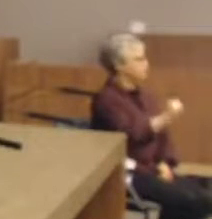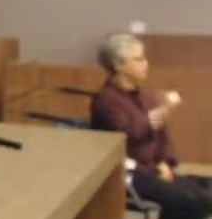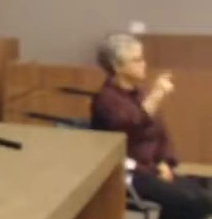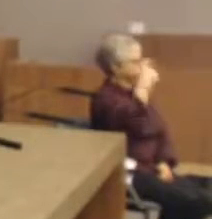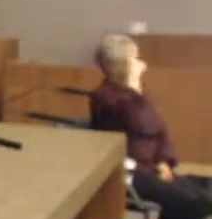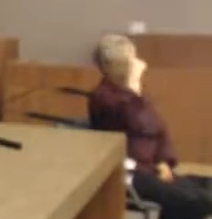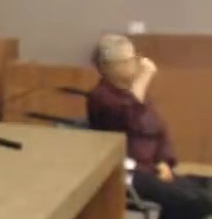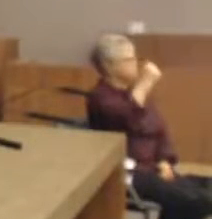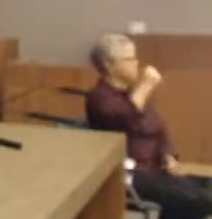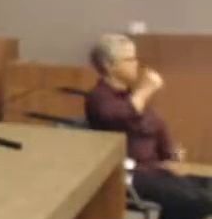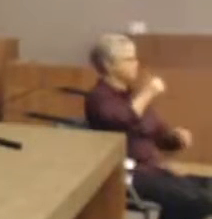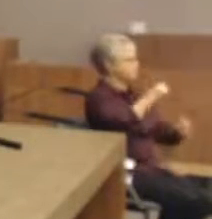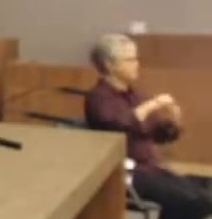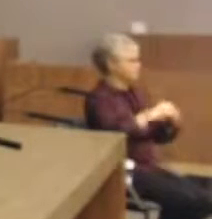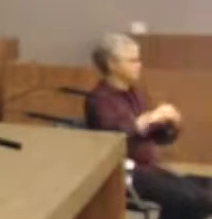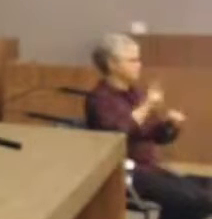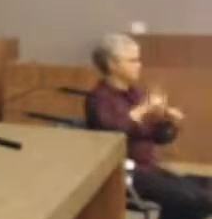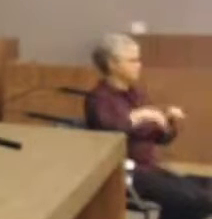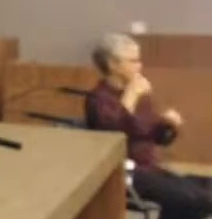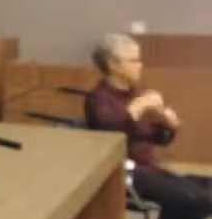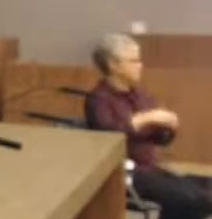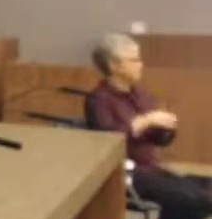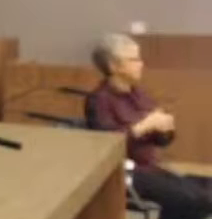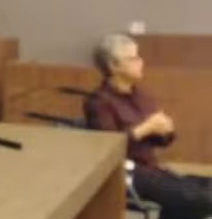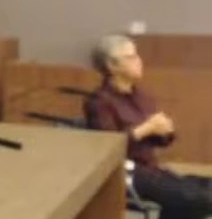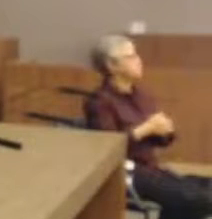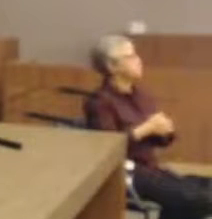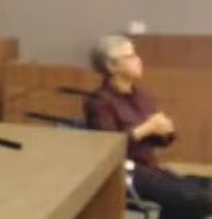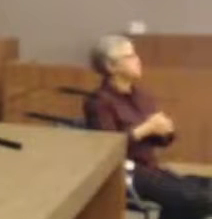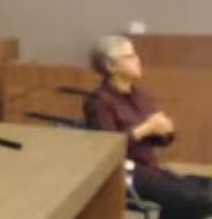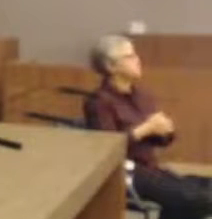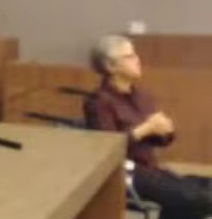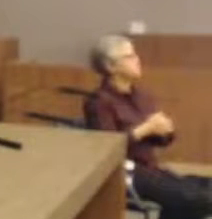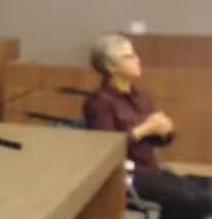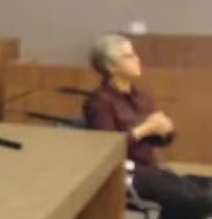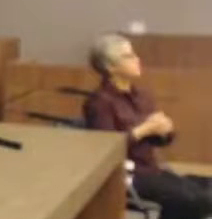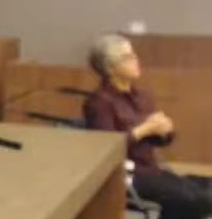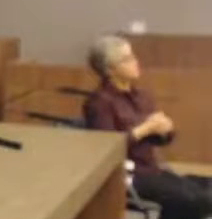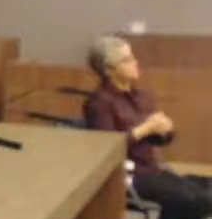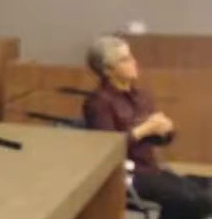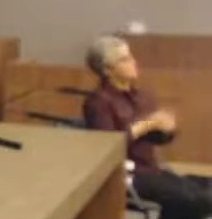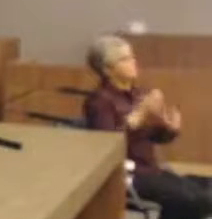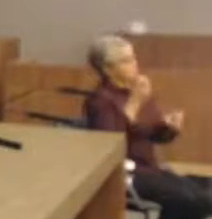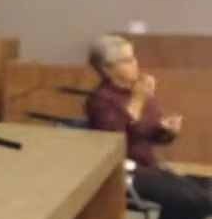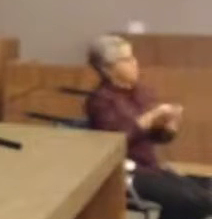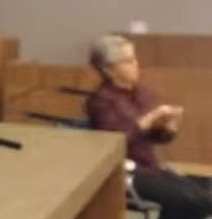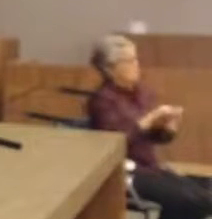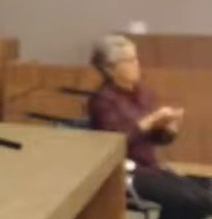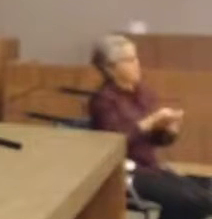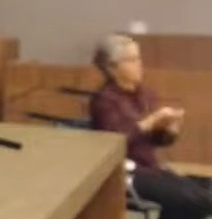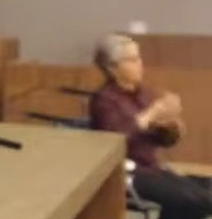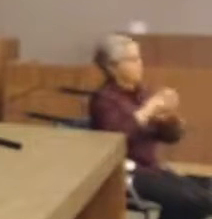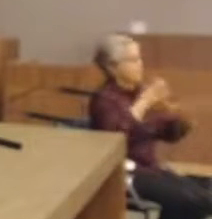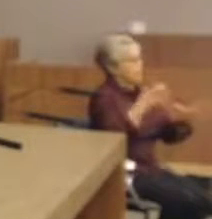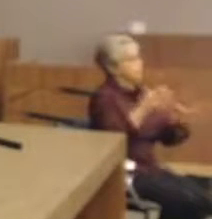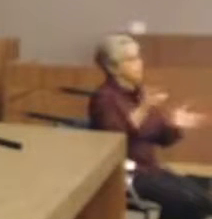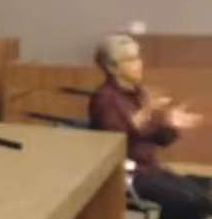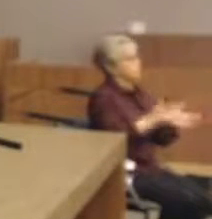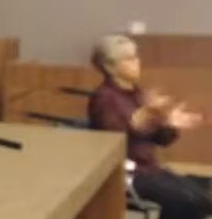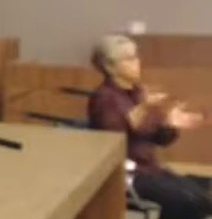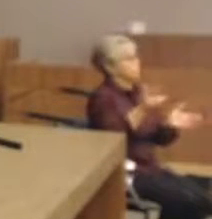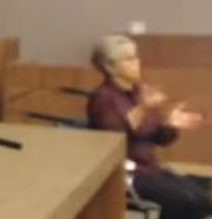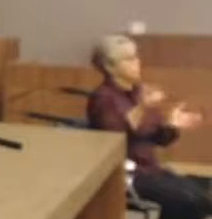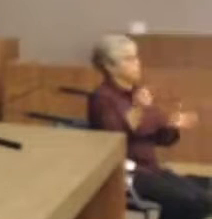because a lot of elder abuse violence and trauma is coming from caregivers. So there's a lot of complexity in